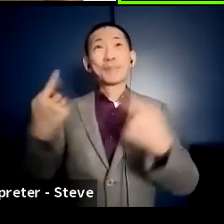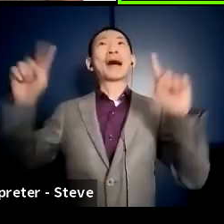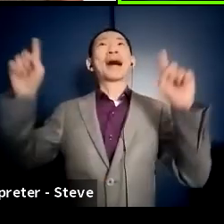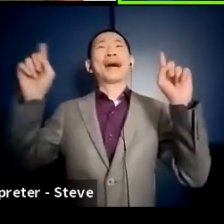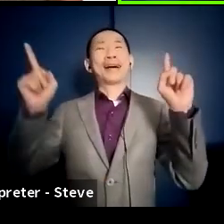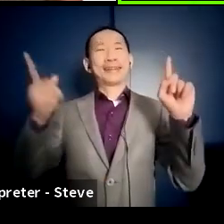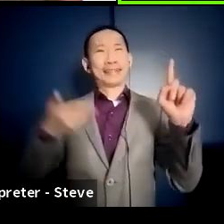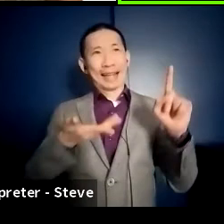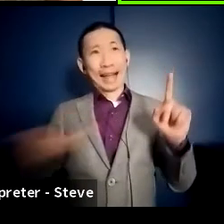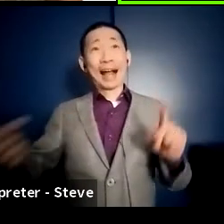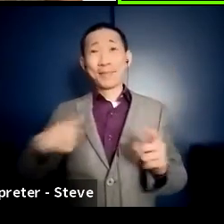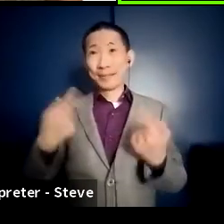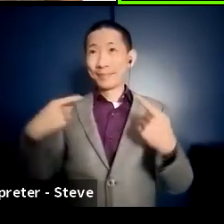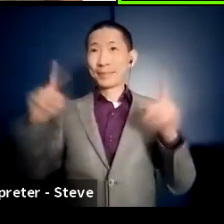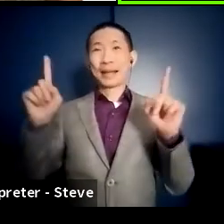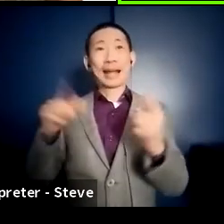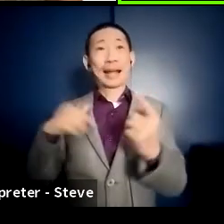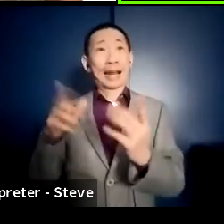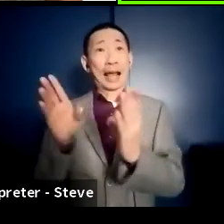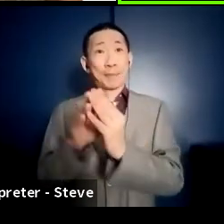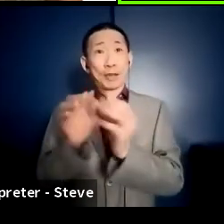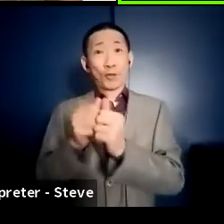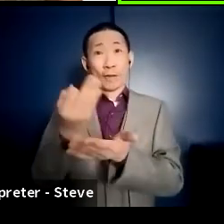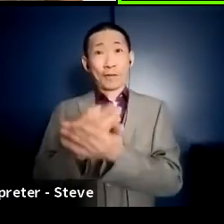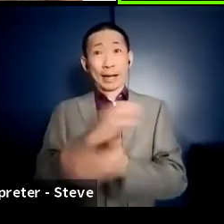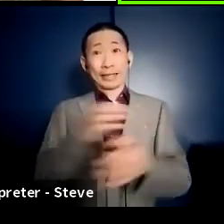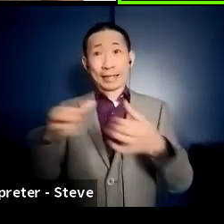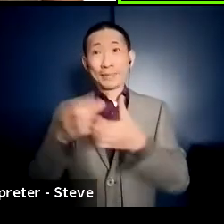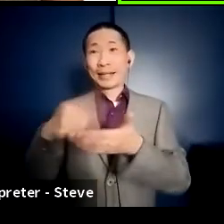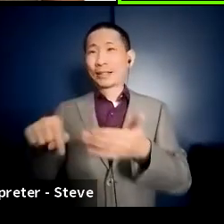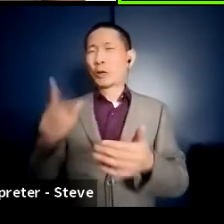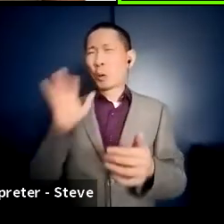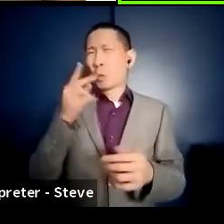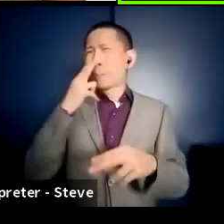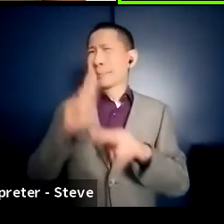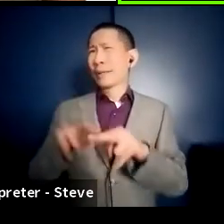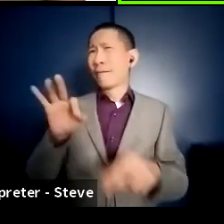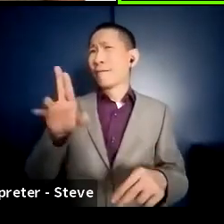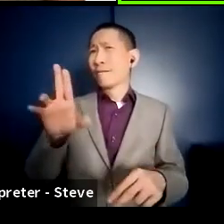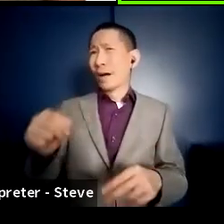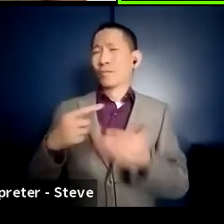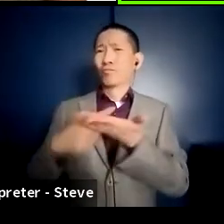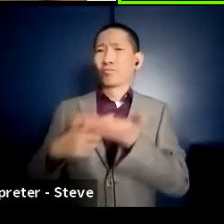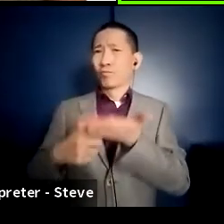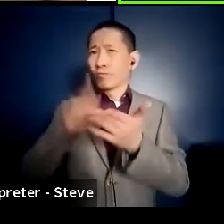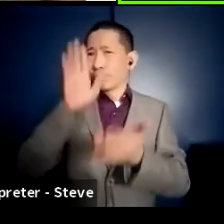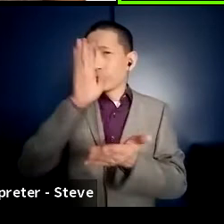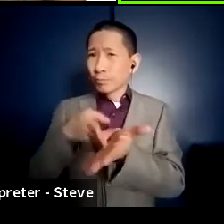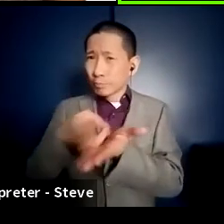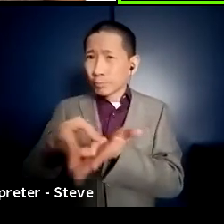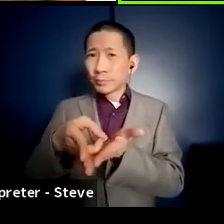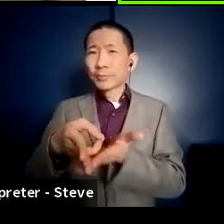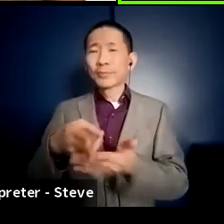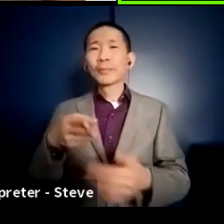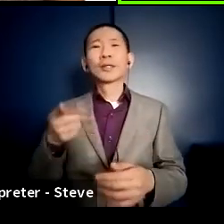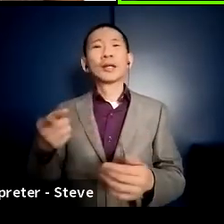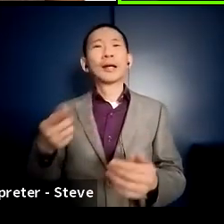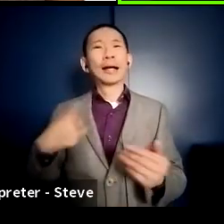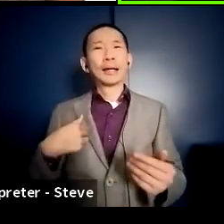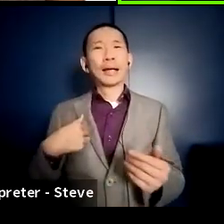And spoiler, meeting with the finance committee next week and we gonna have a fun time in that conversation. And so like there is a lot